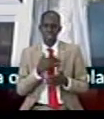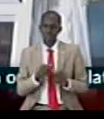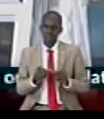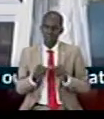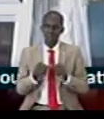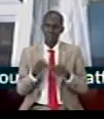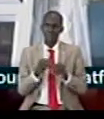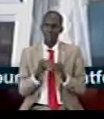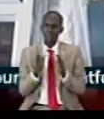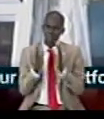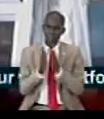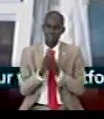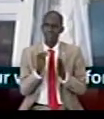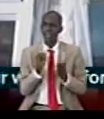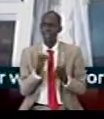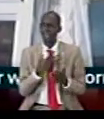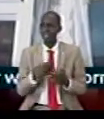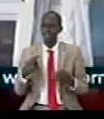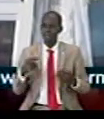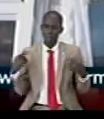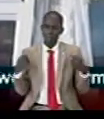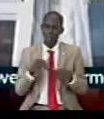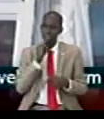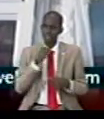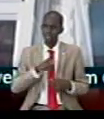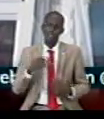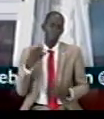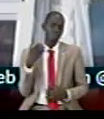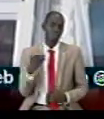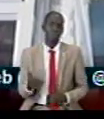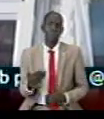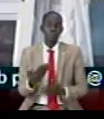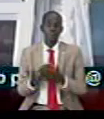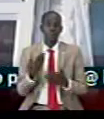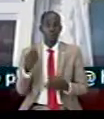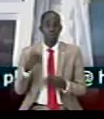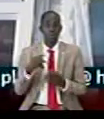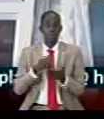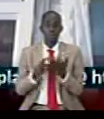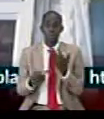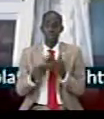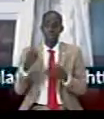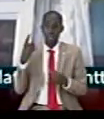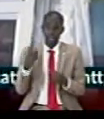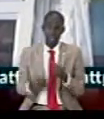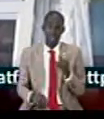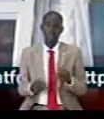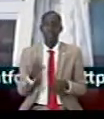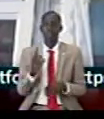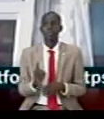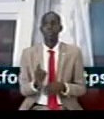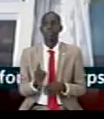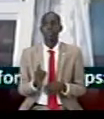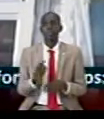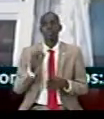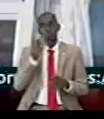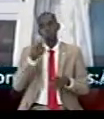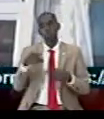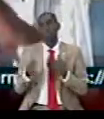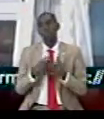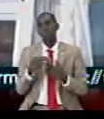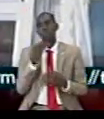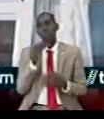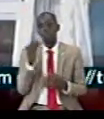still praying, but that chest is still disturbing me. Before the program stopped and the chest stopped. So when I went back home, so I said, let